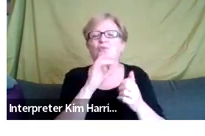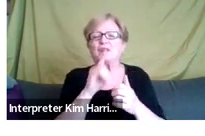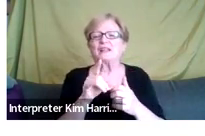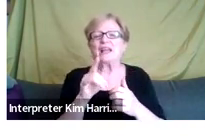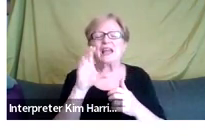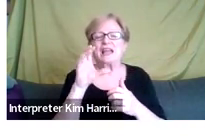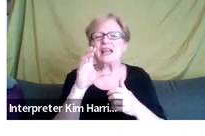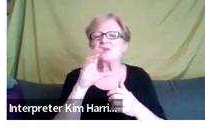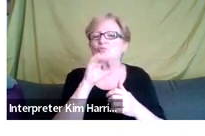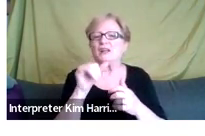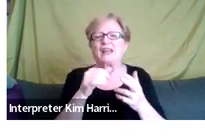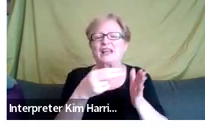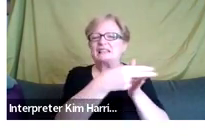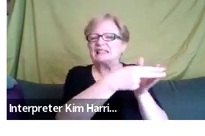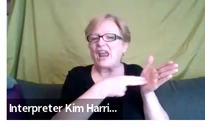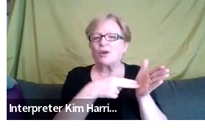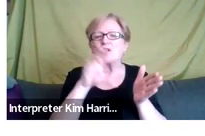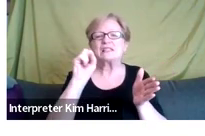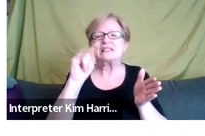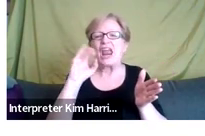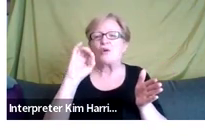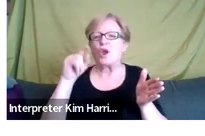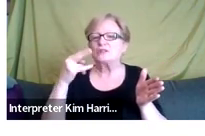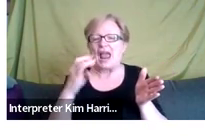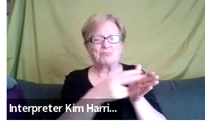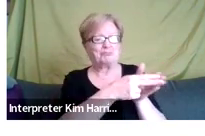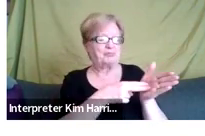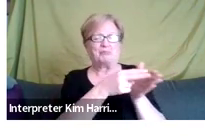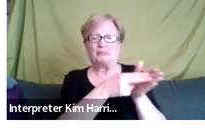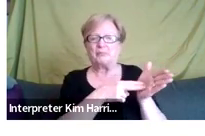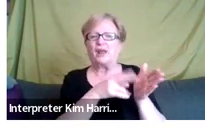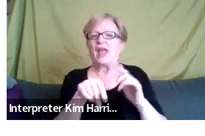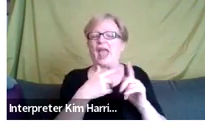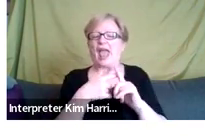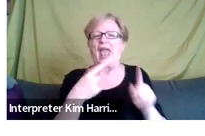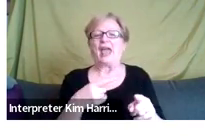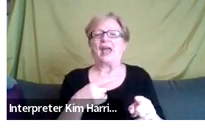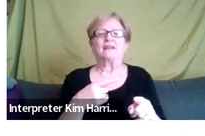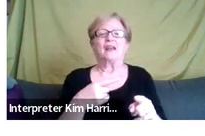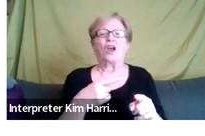It's rooted in sexism, racism, and ableism.